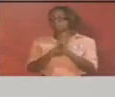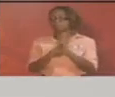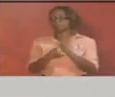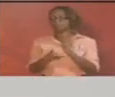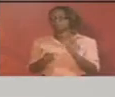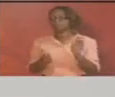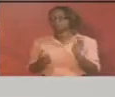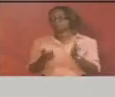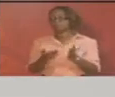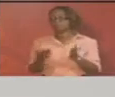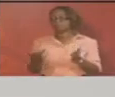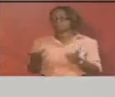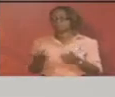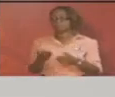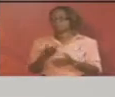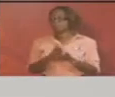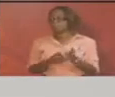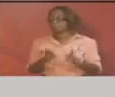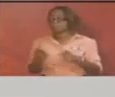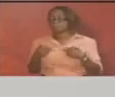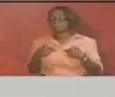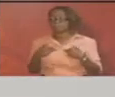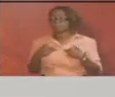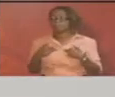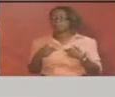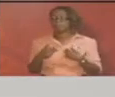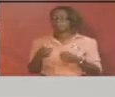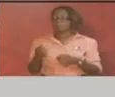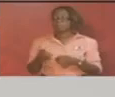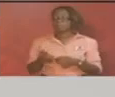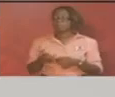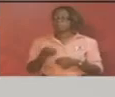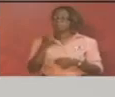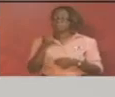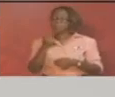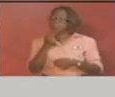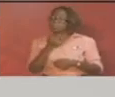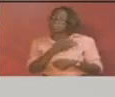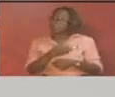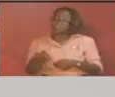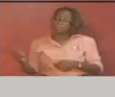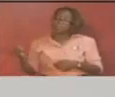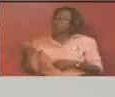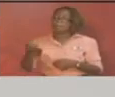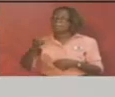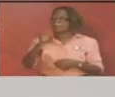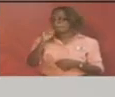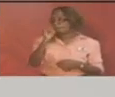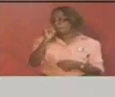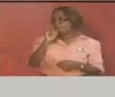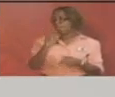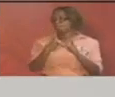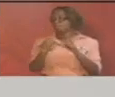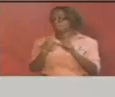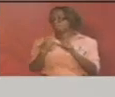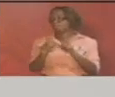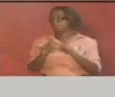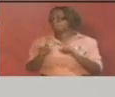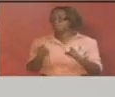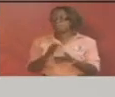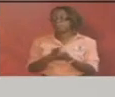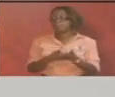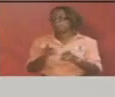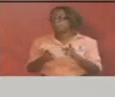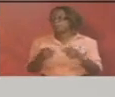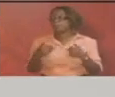people have bar license alone, right? So it's two categories broadly. Persons who have strictly a bar license, and for the bar sector, the public